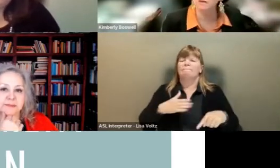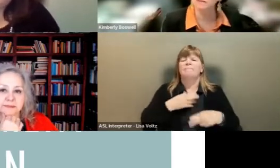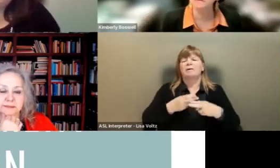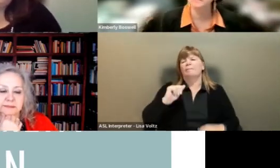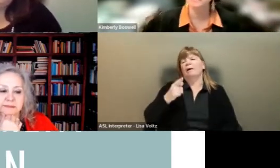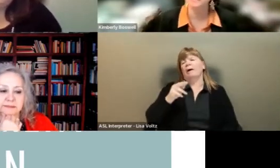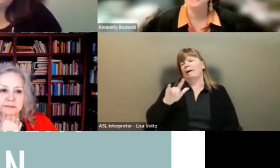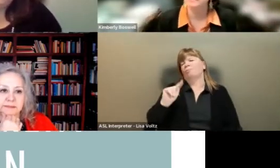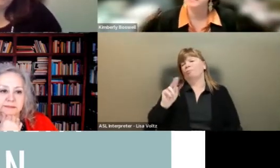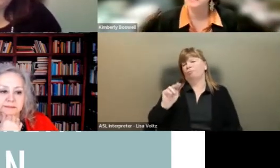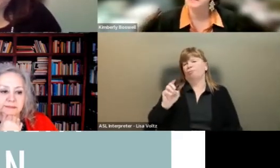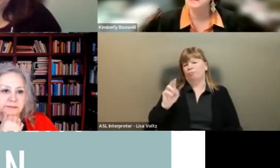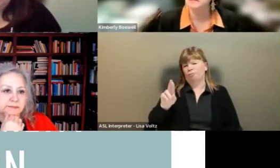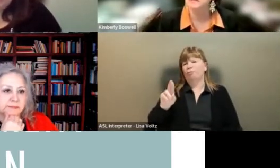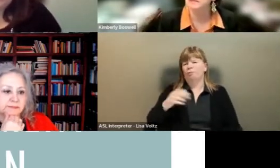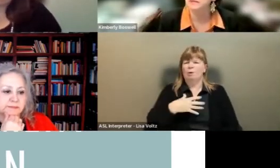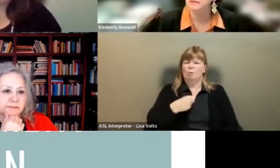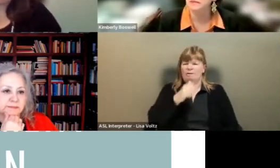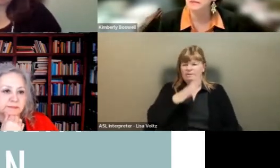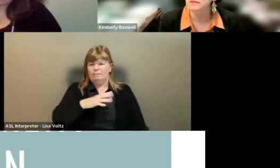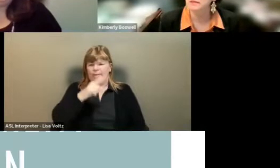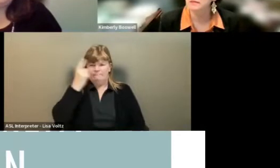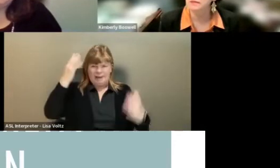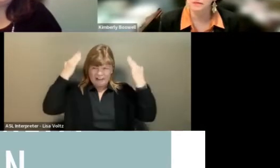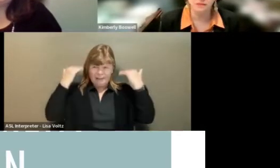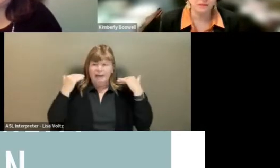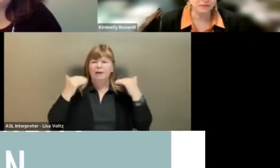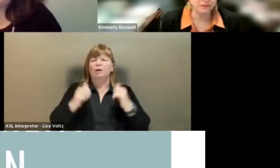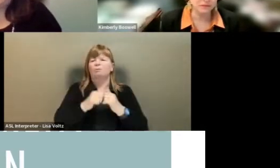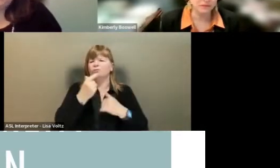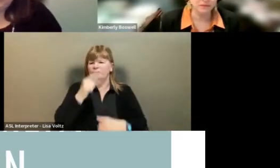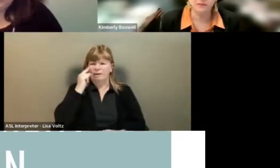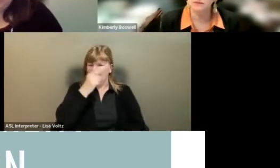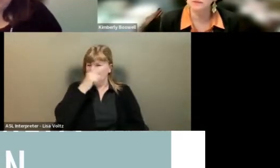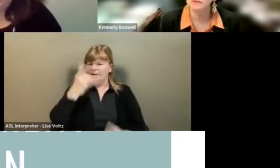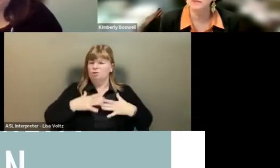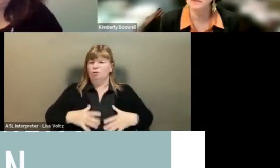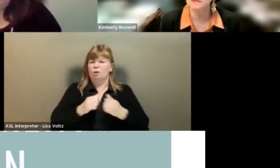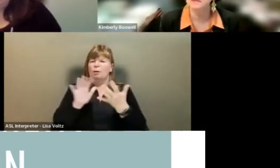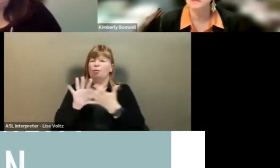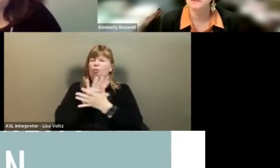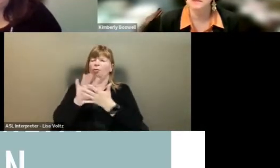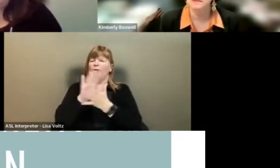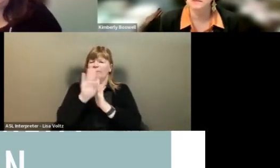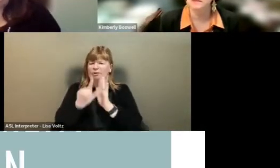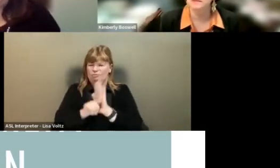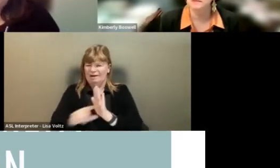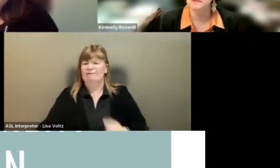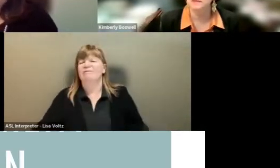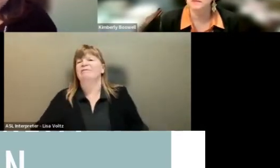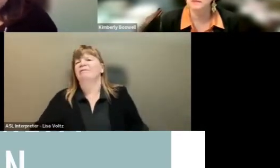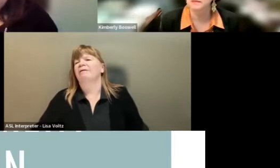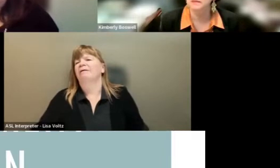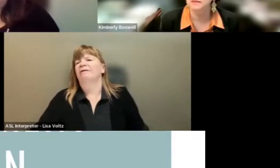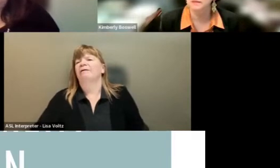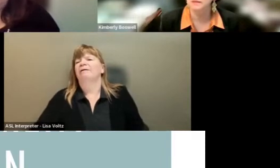April Turner. I'm a white female, black hair, green eyes, black shirt with a blurry background in the back. I am